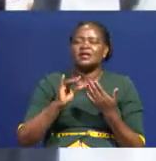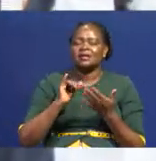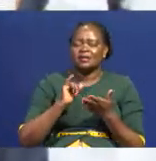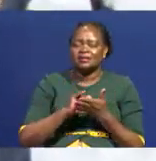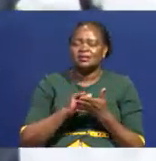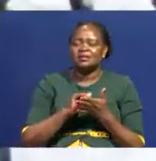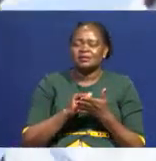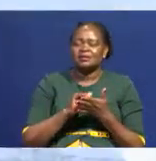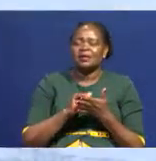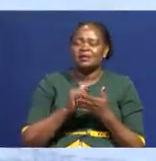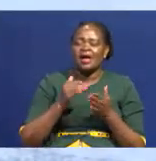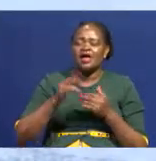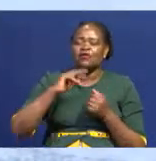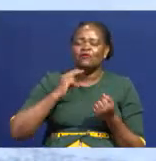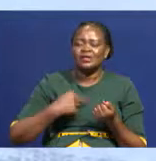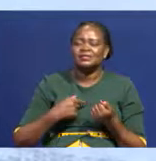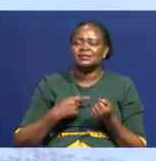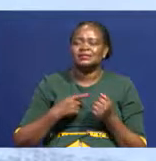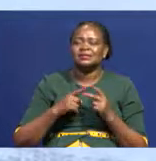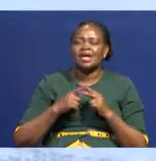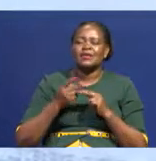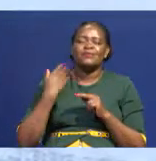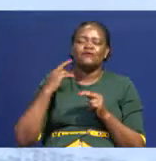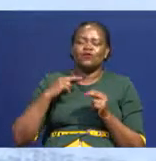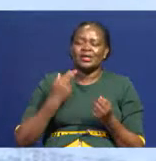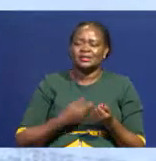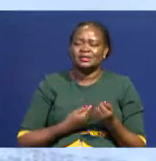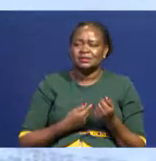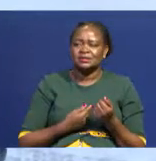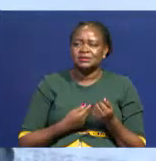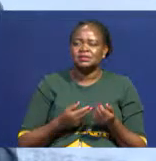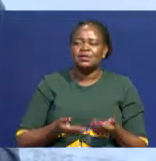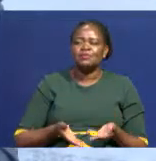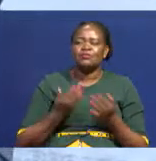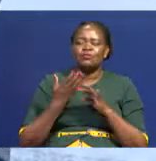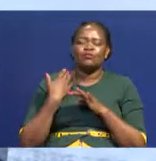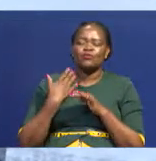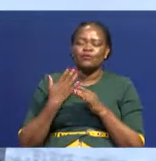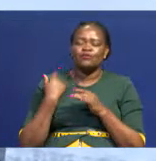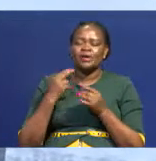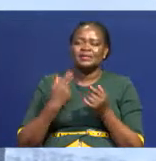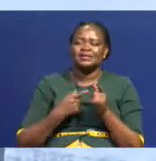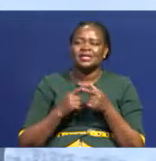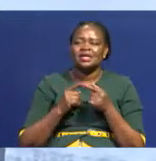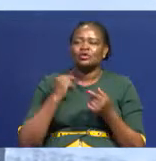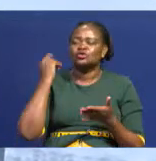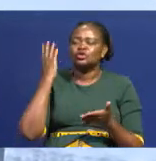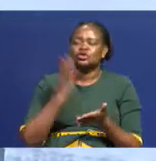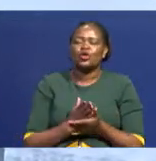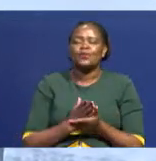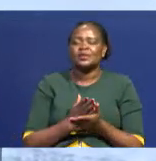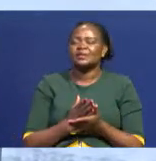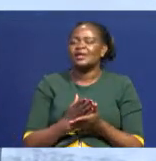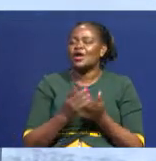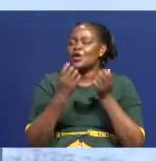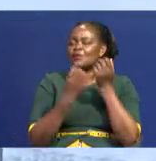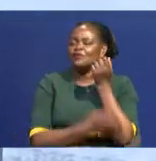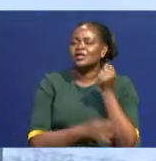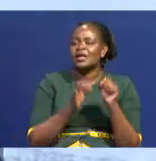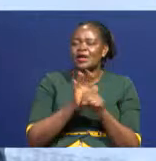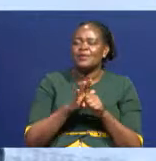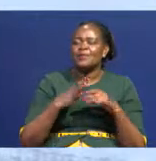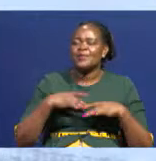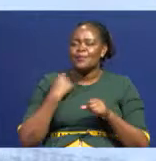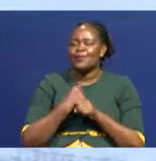yetu walitutangulia. Leo wamekomesha umaskini. Leo watu wengi wao